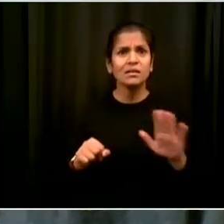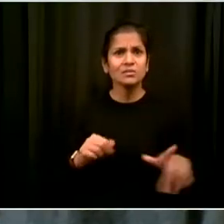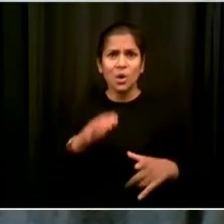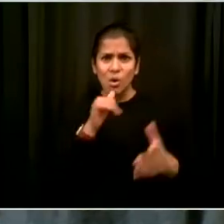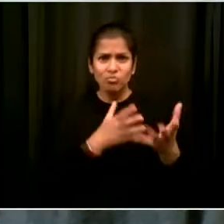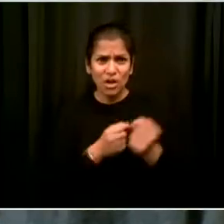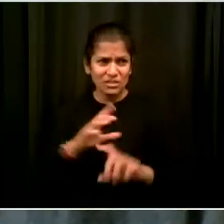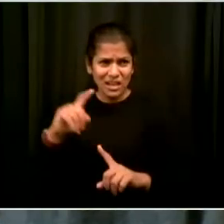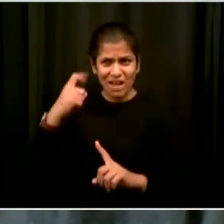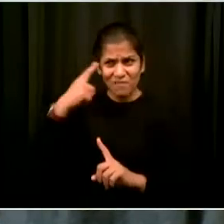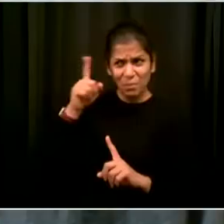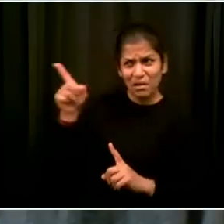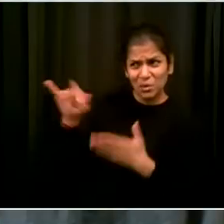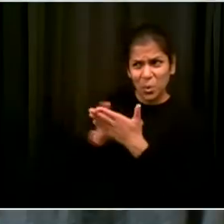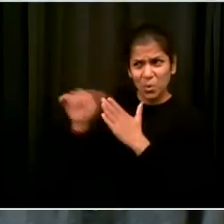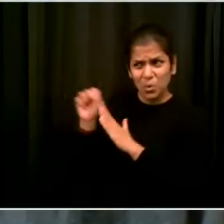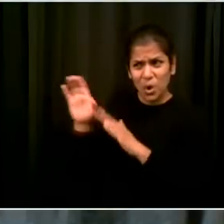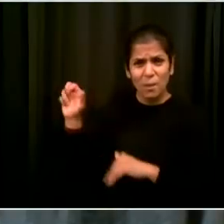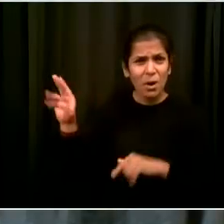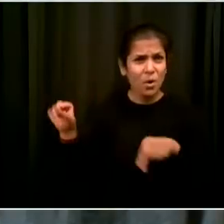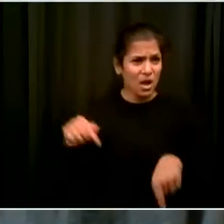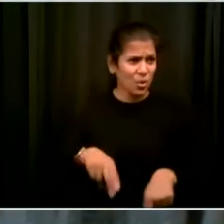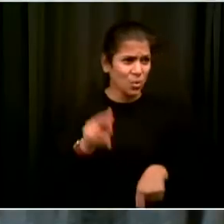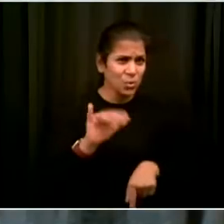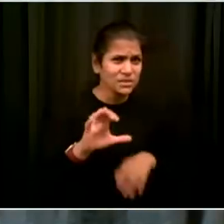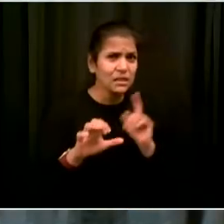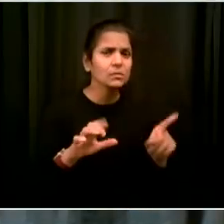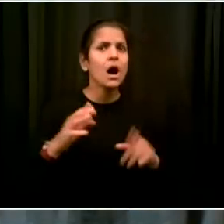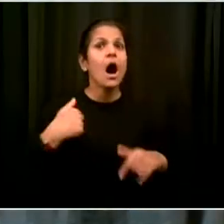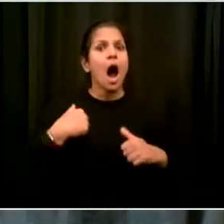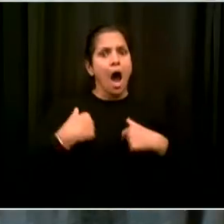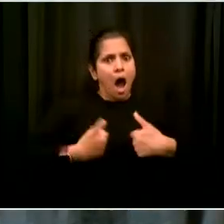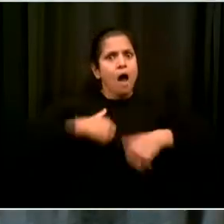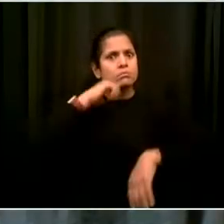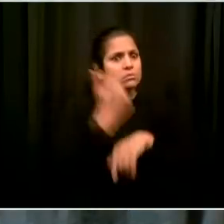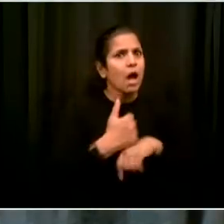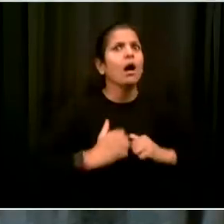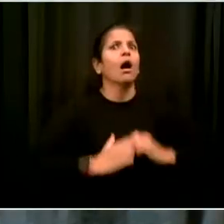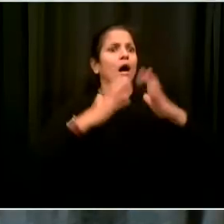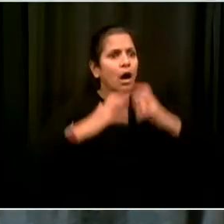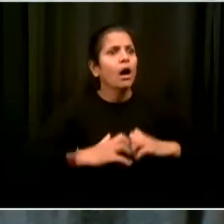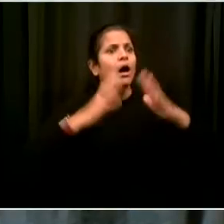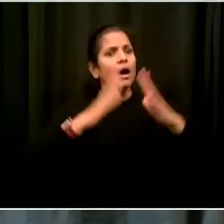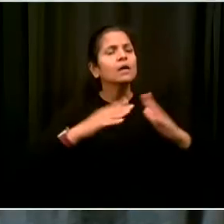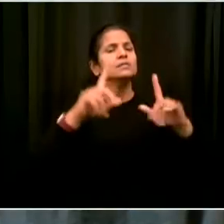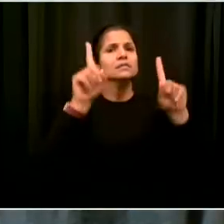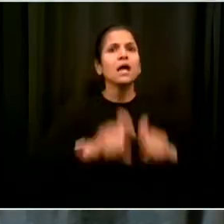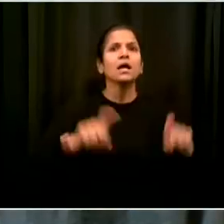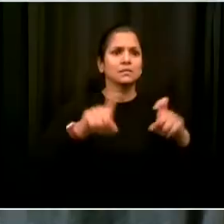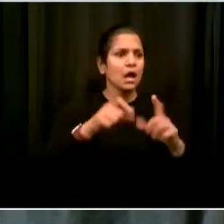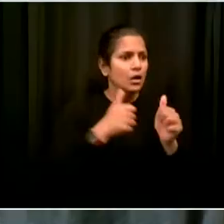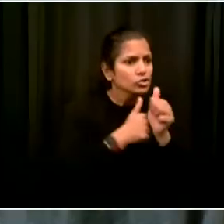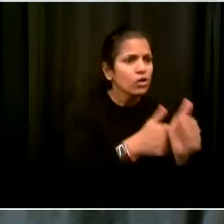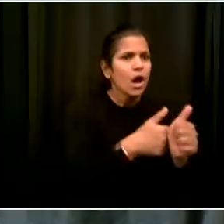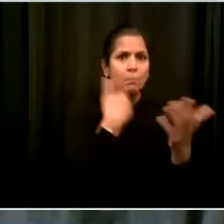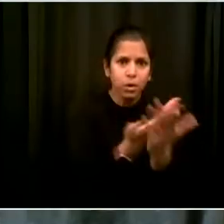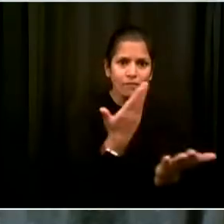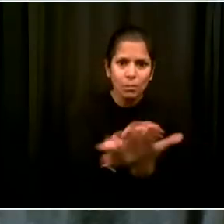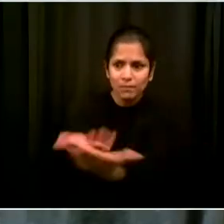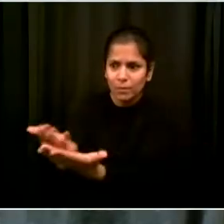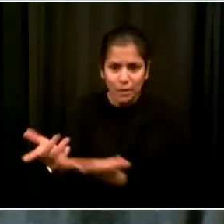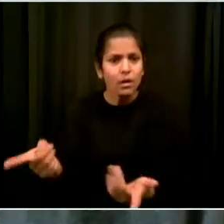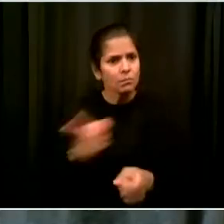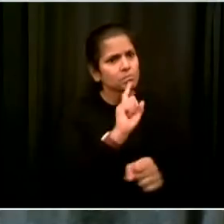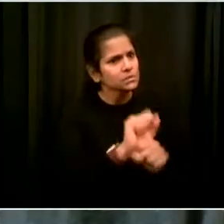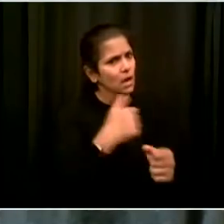two, engage communities, meet them where they're at with their concerns around testing, where to go, is it safe to get tested? When we